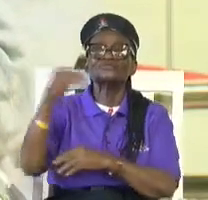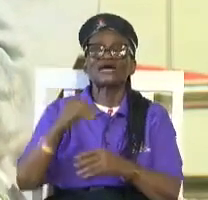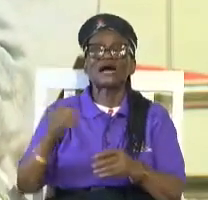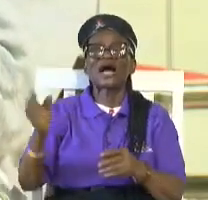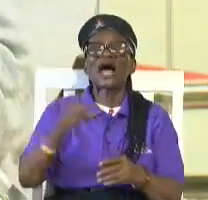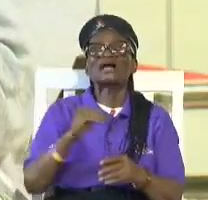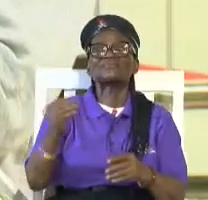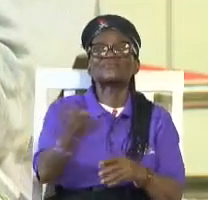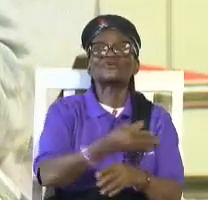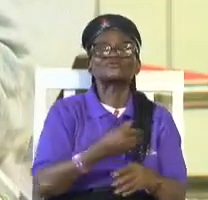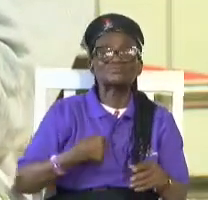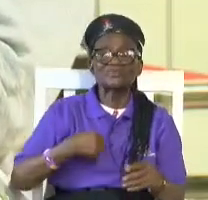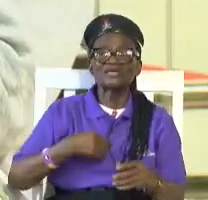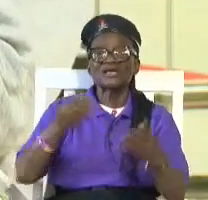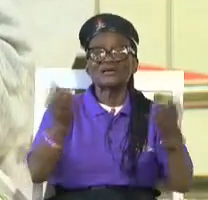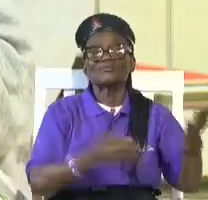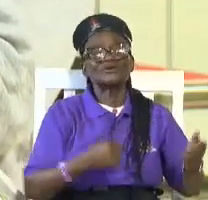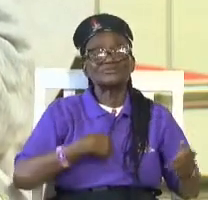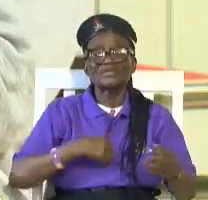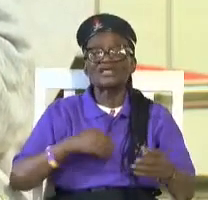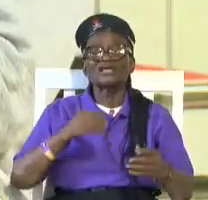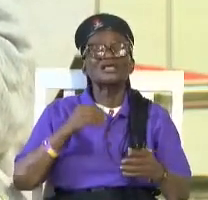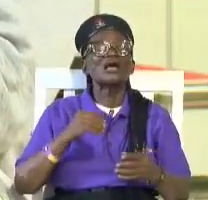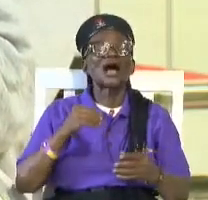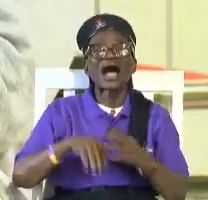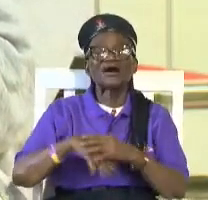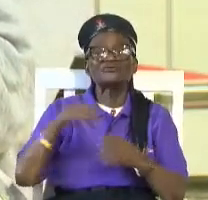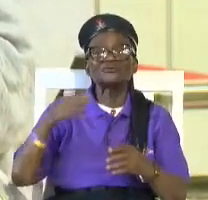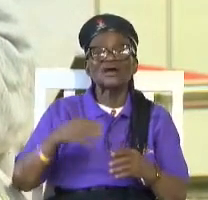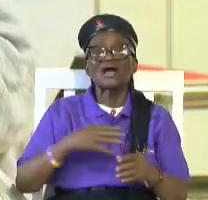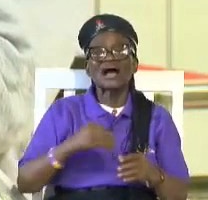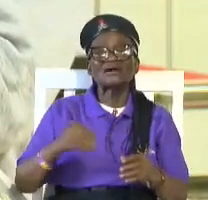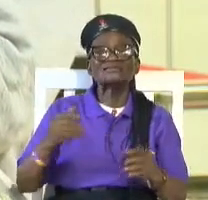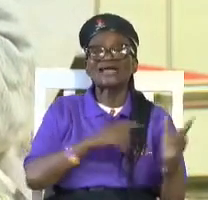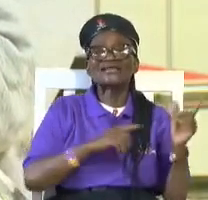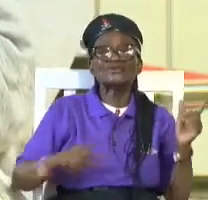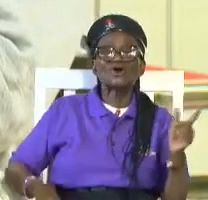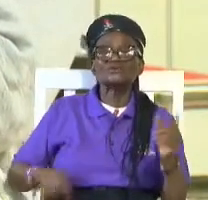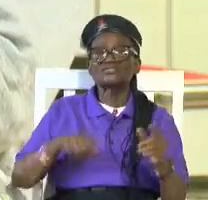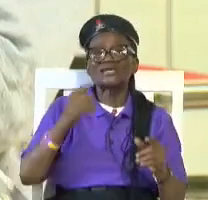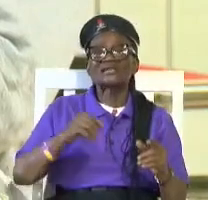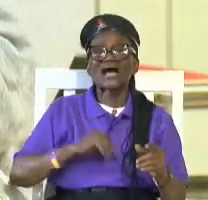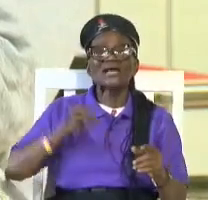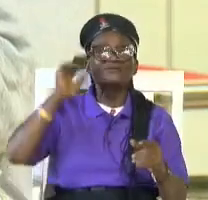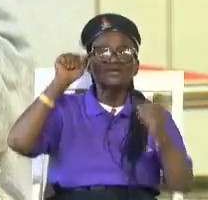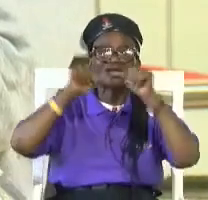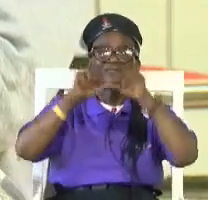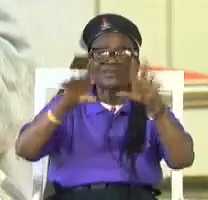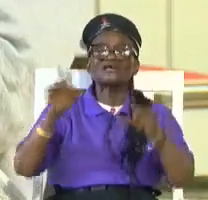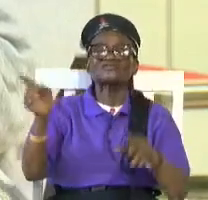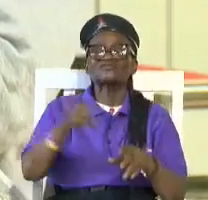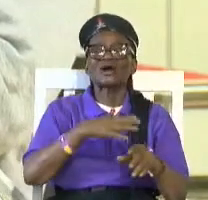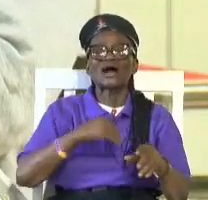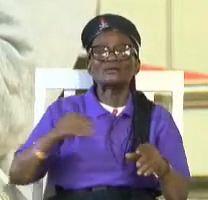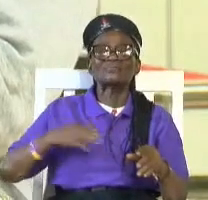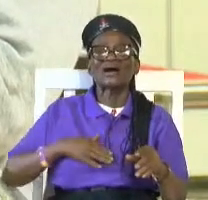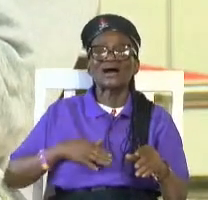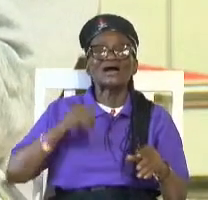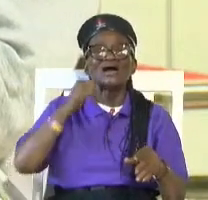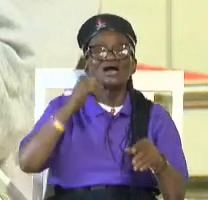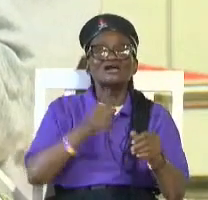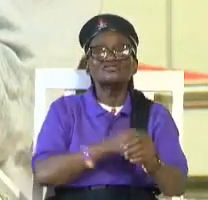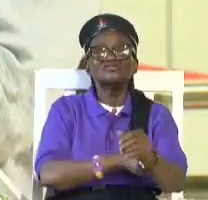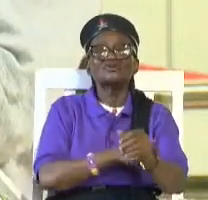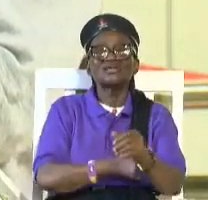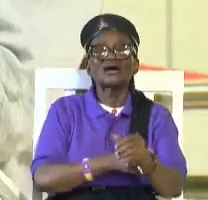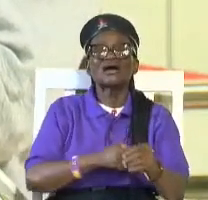The Lord said, my son, I will bless you and my daughter. There is no how long it will be, but I will do